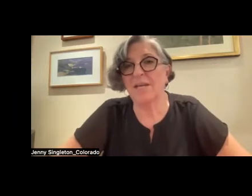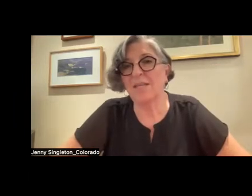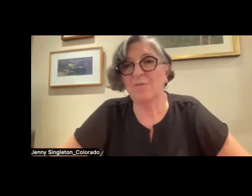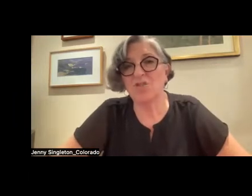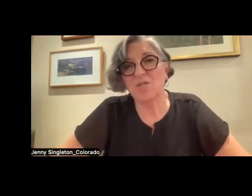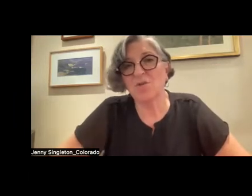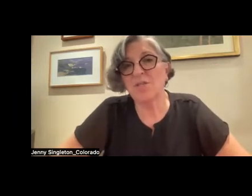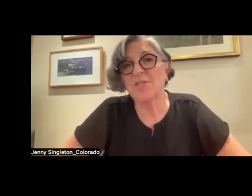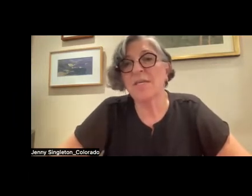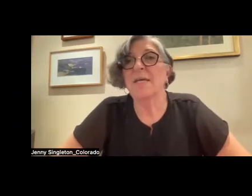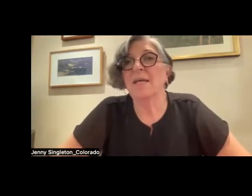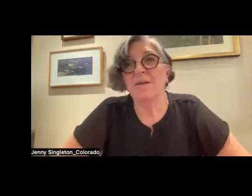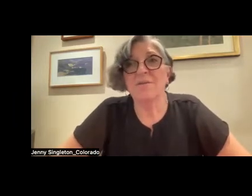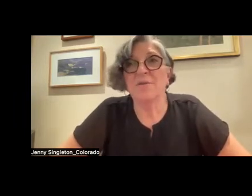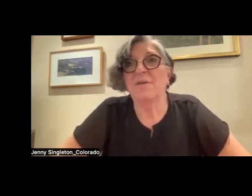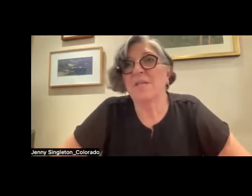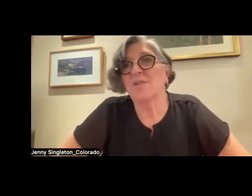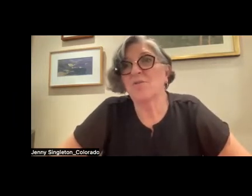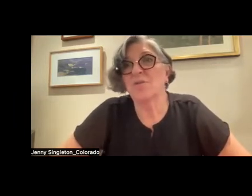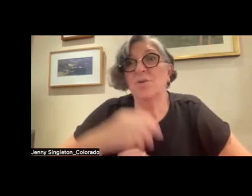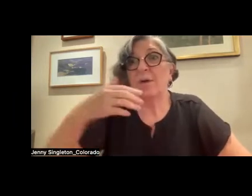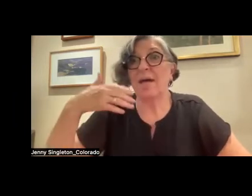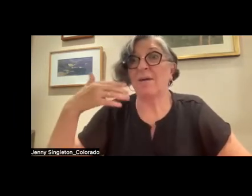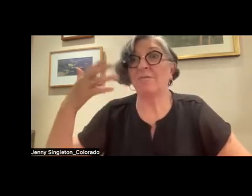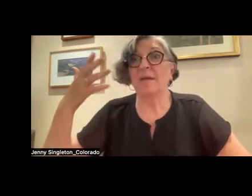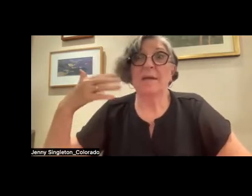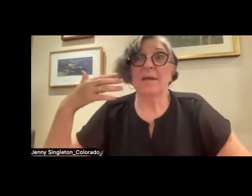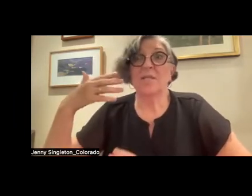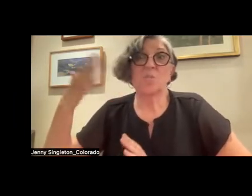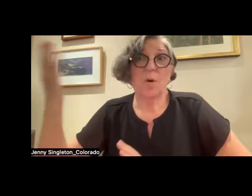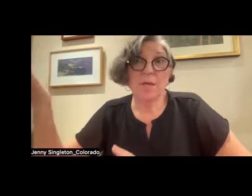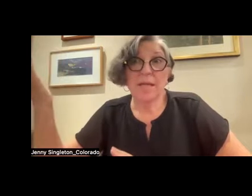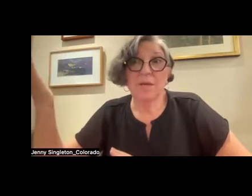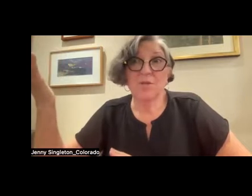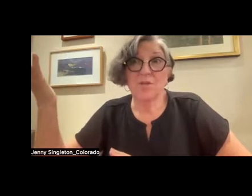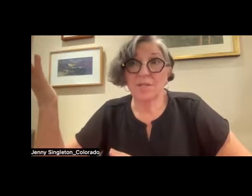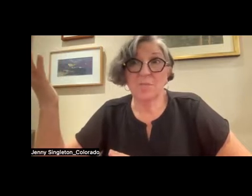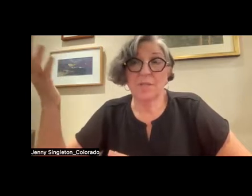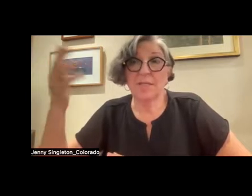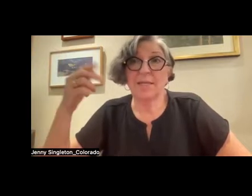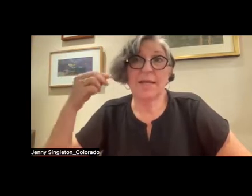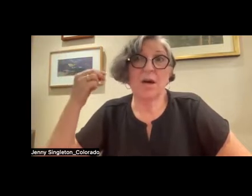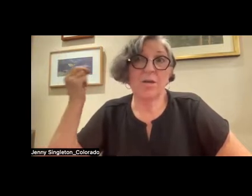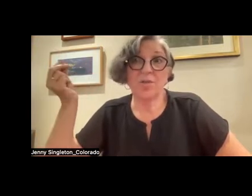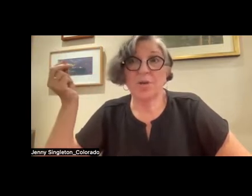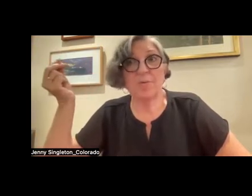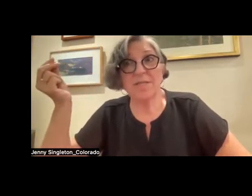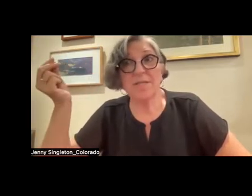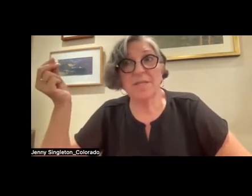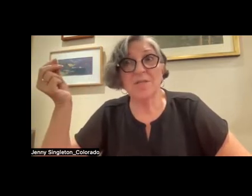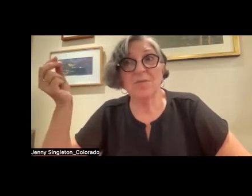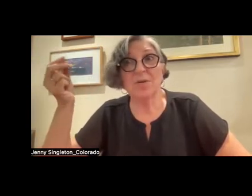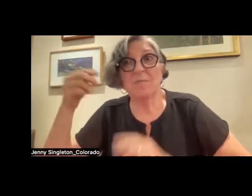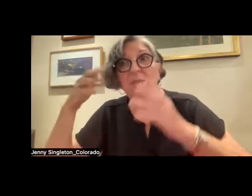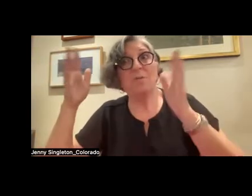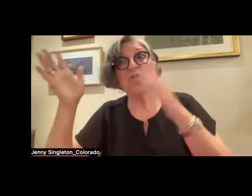area of sign language disorders, and also how individuals who have a spoken language disability, like auditory